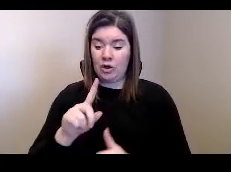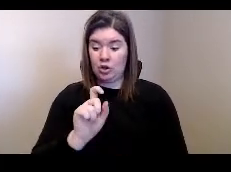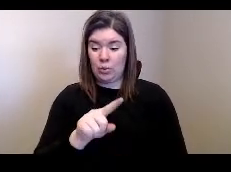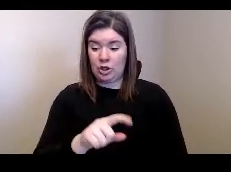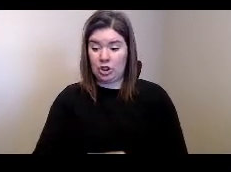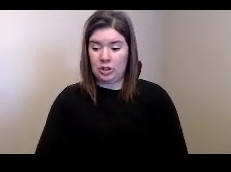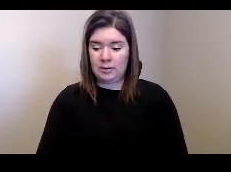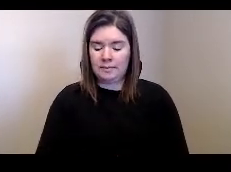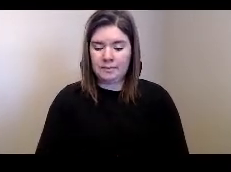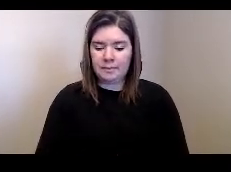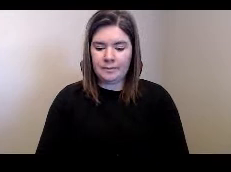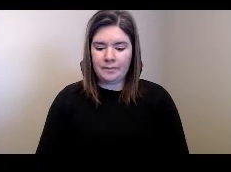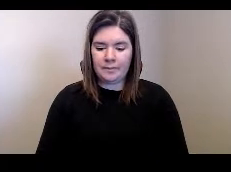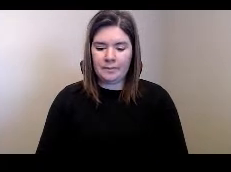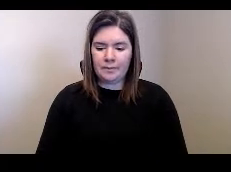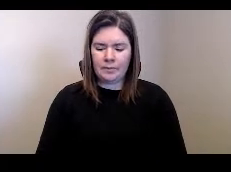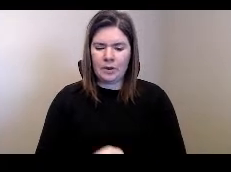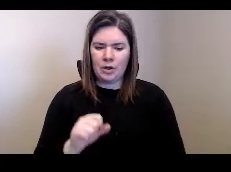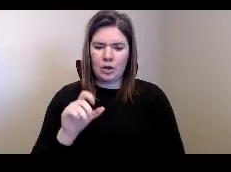Our first question.